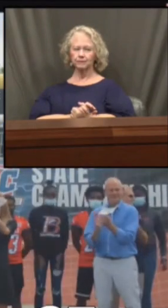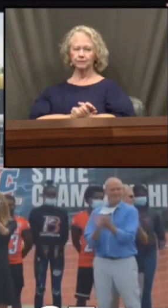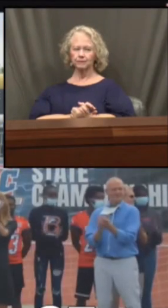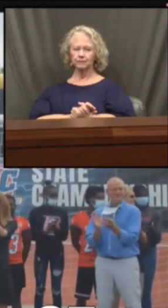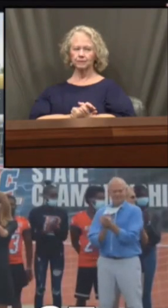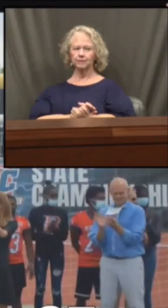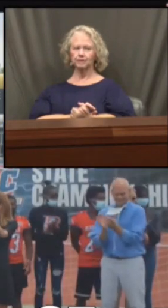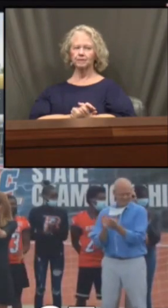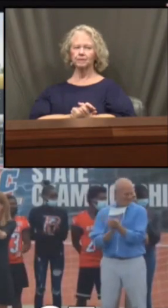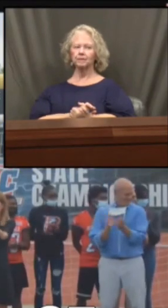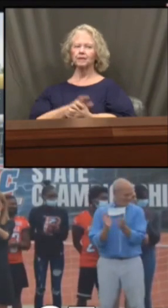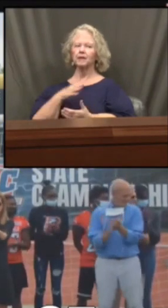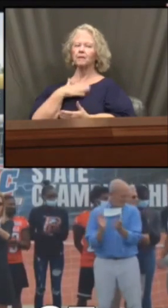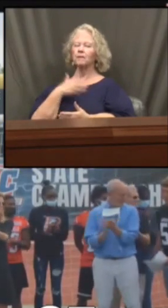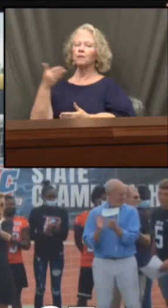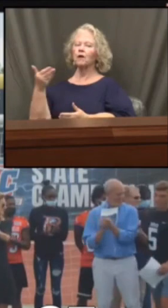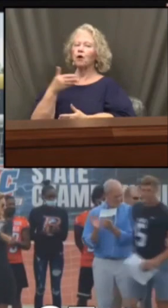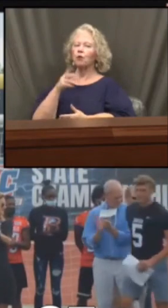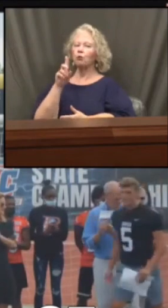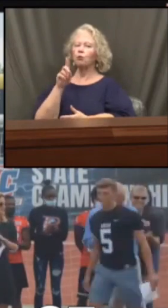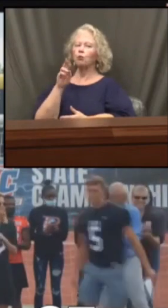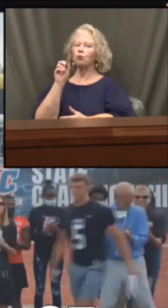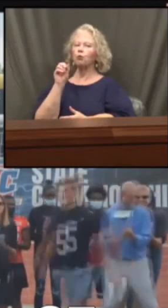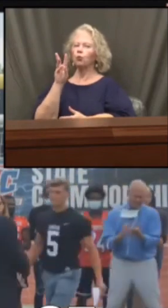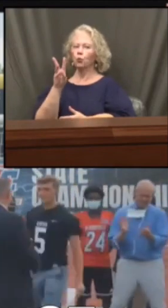Please welcome Drew Crone.